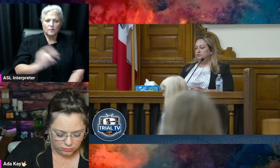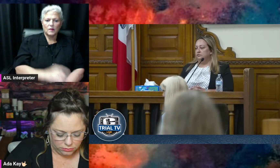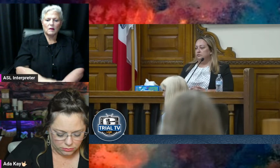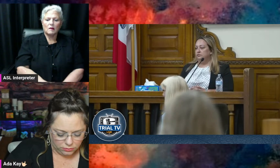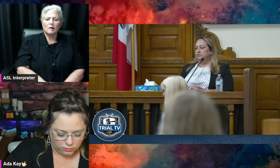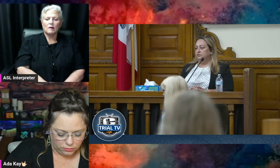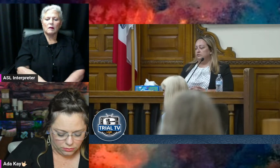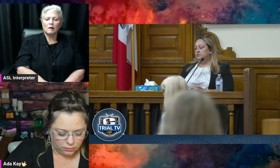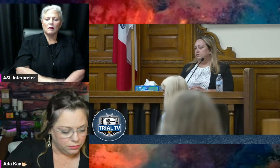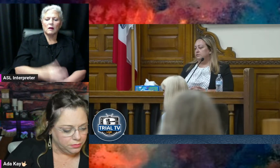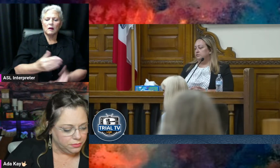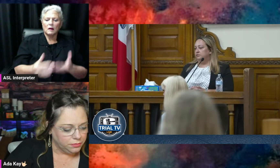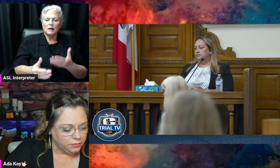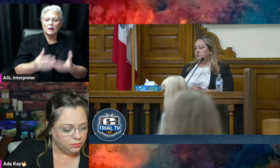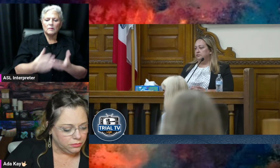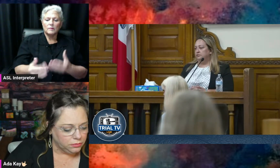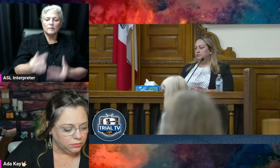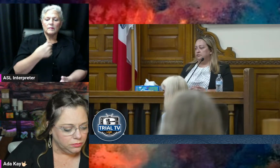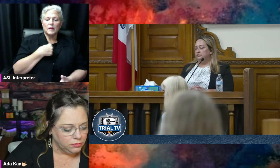May I approach, Your Honor? Yes.